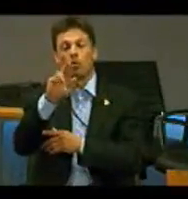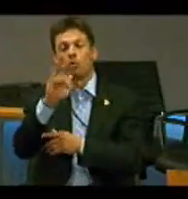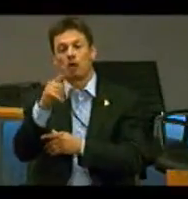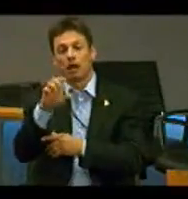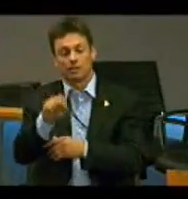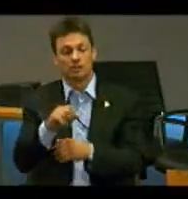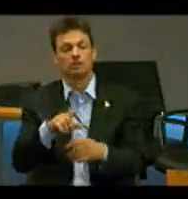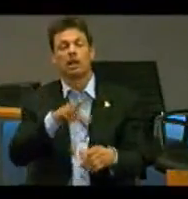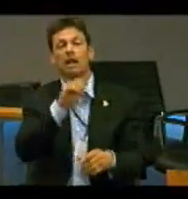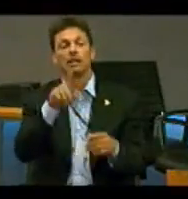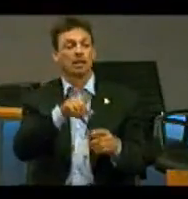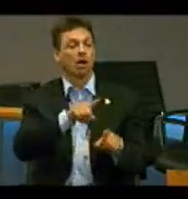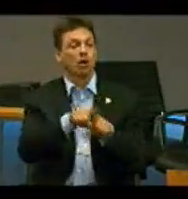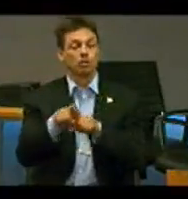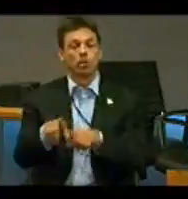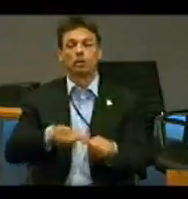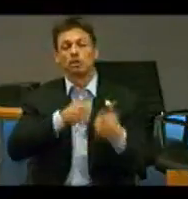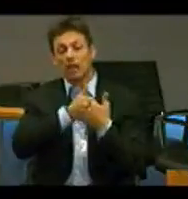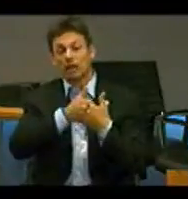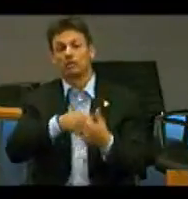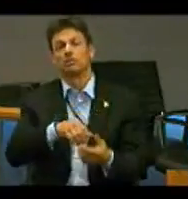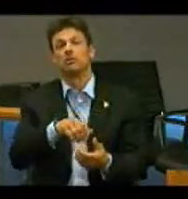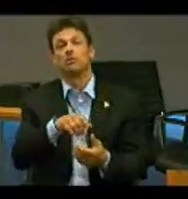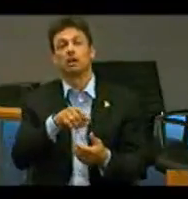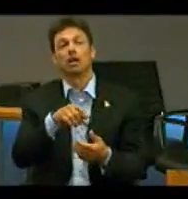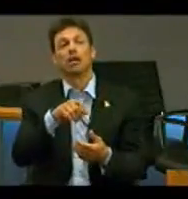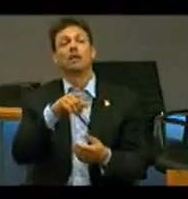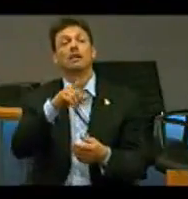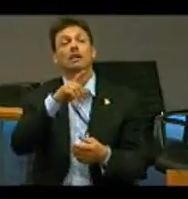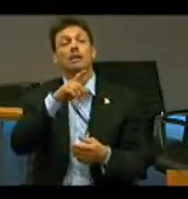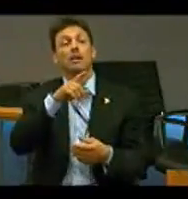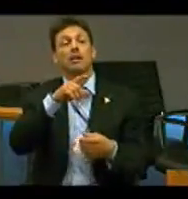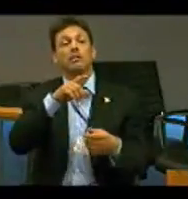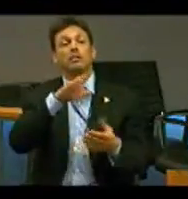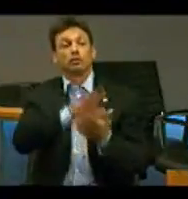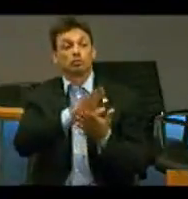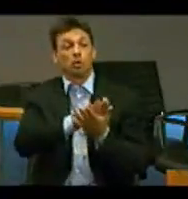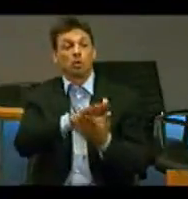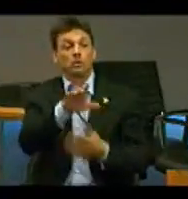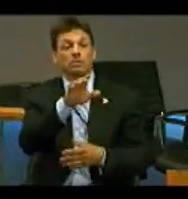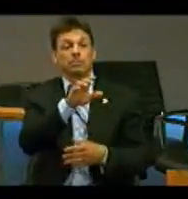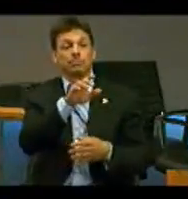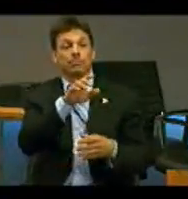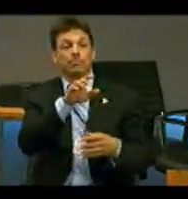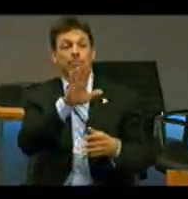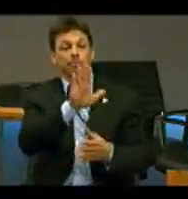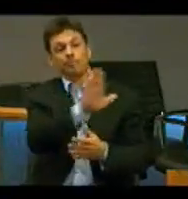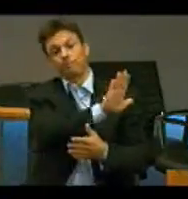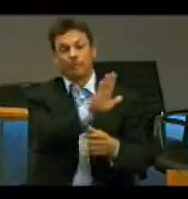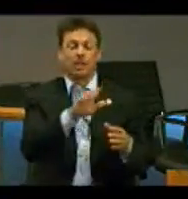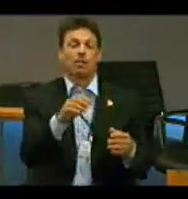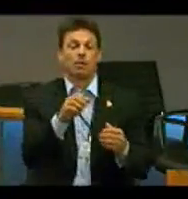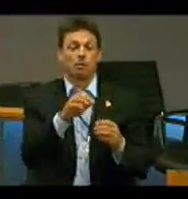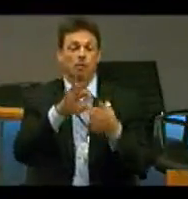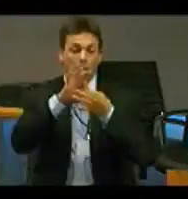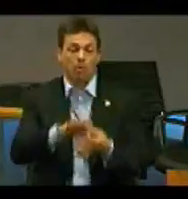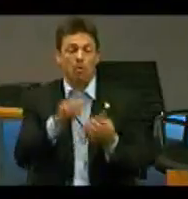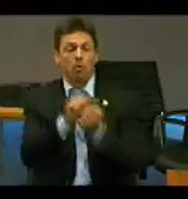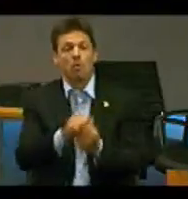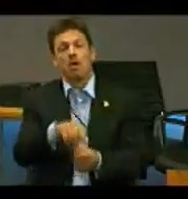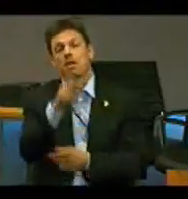challenge school communities, particularly with respect to students of color and students with disabilities, who very often are the same